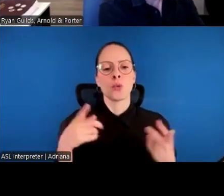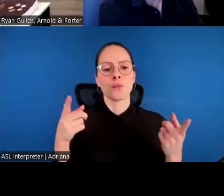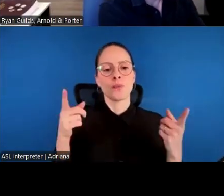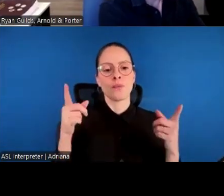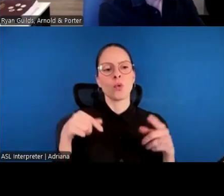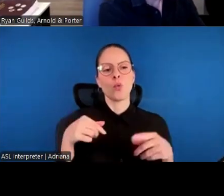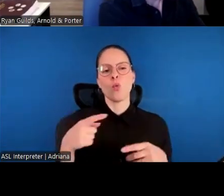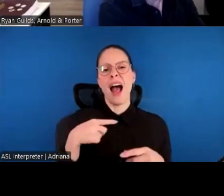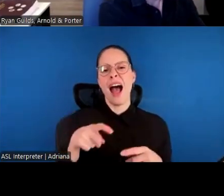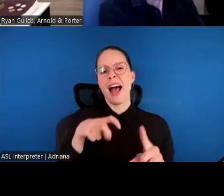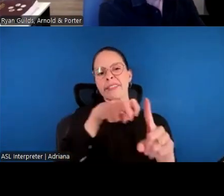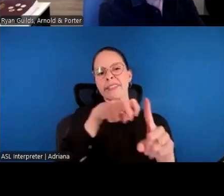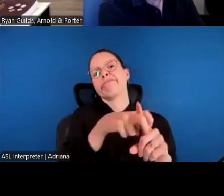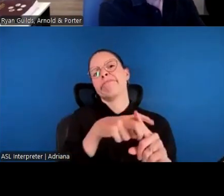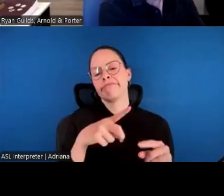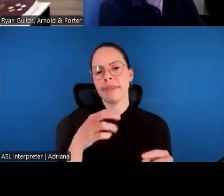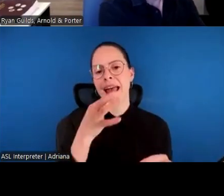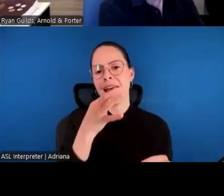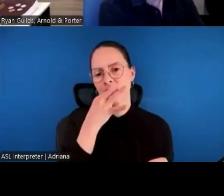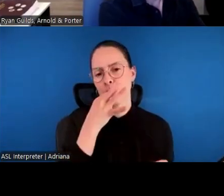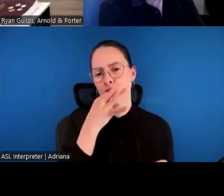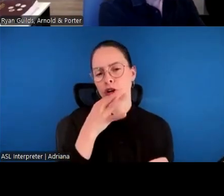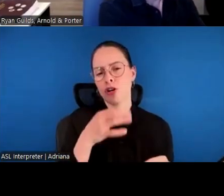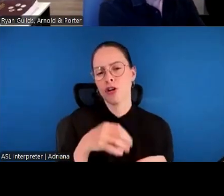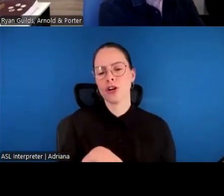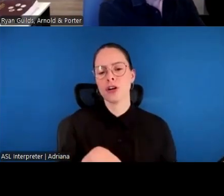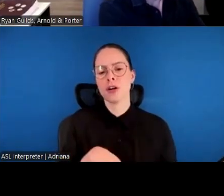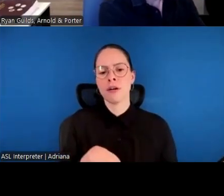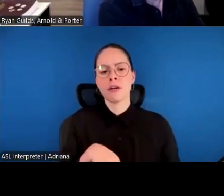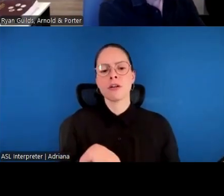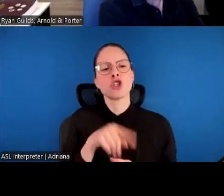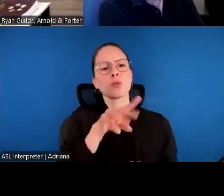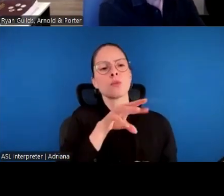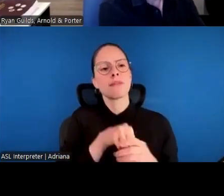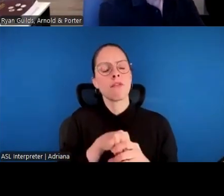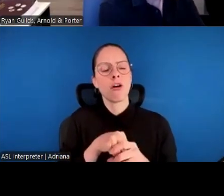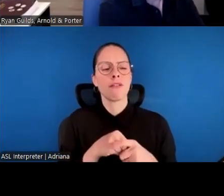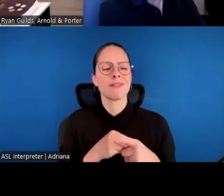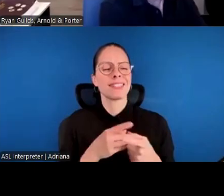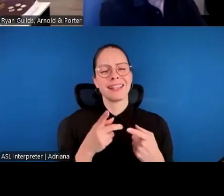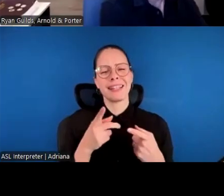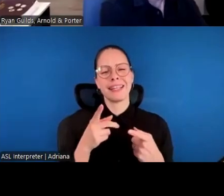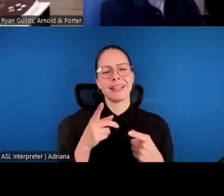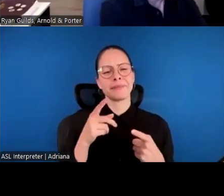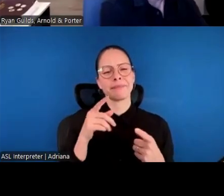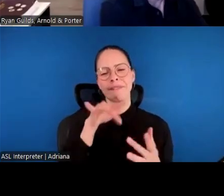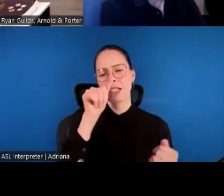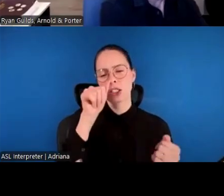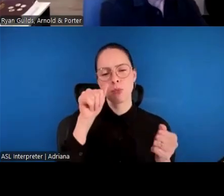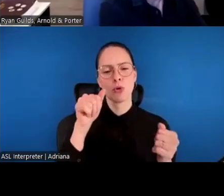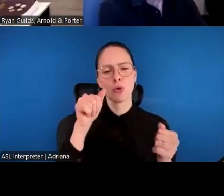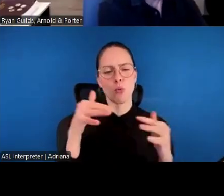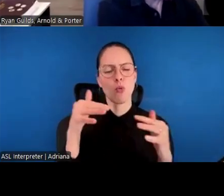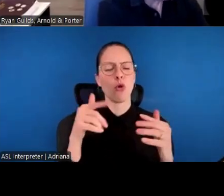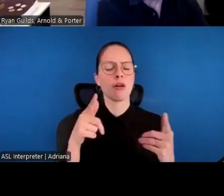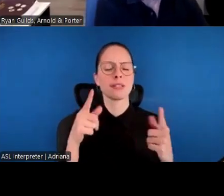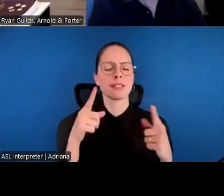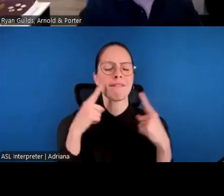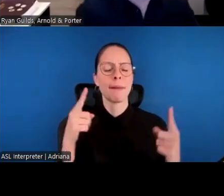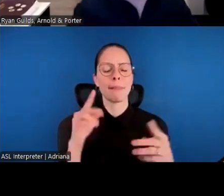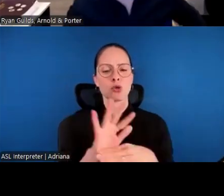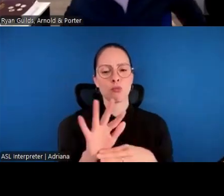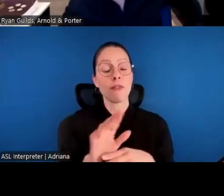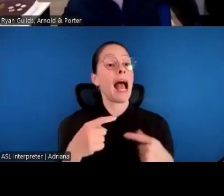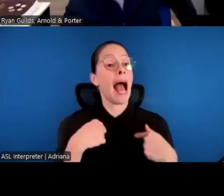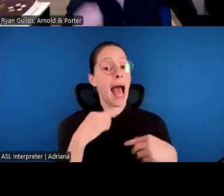in The Invisible War. She was the CIA. It's a pretty famous military movie. We're able to get her. I was able to communicate with her to get